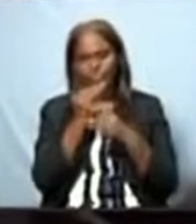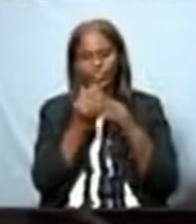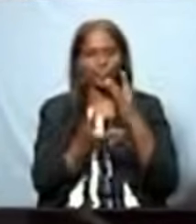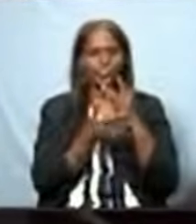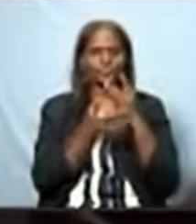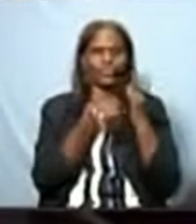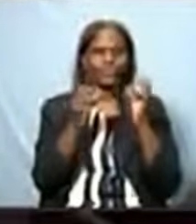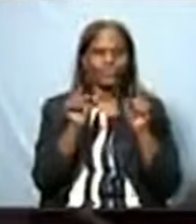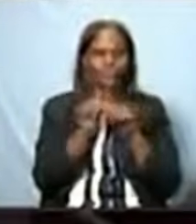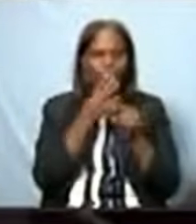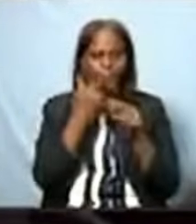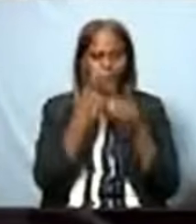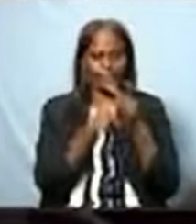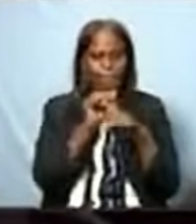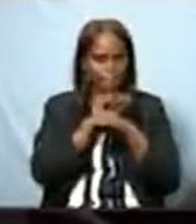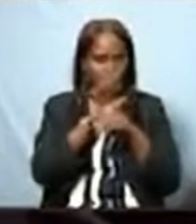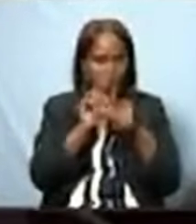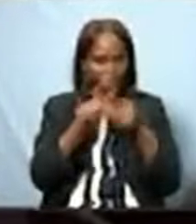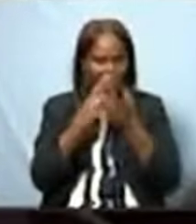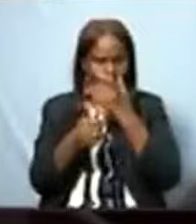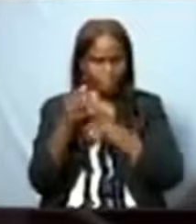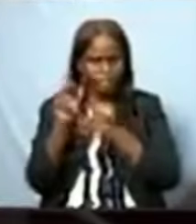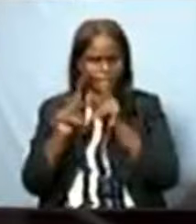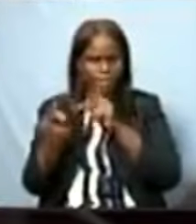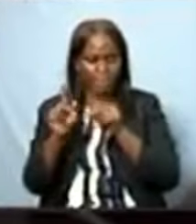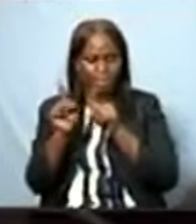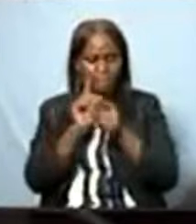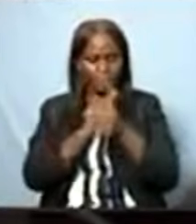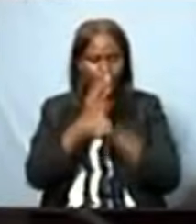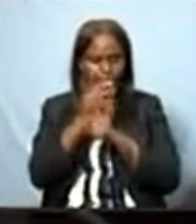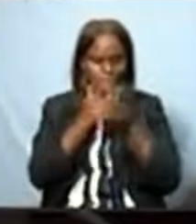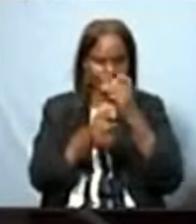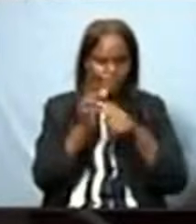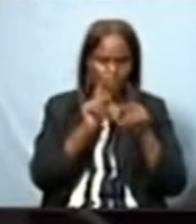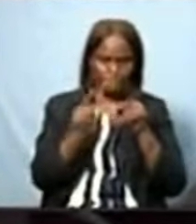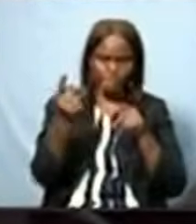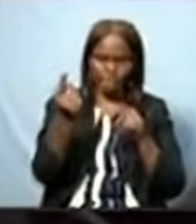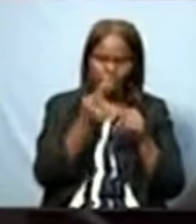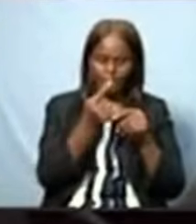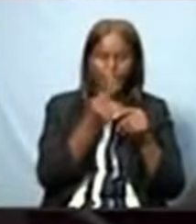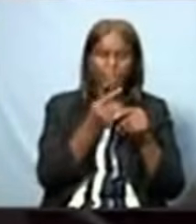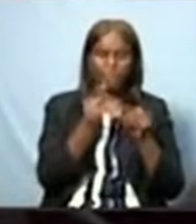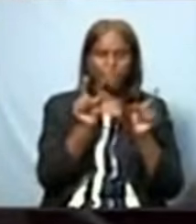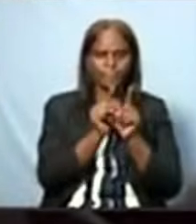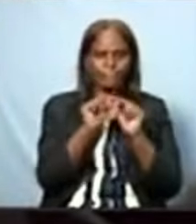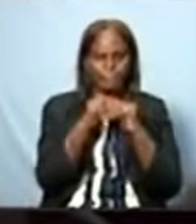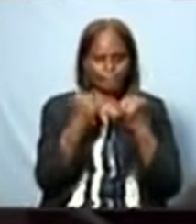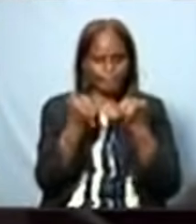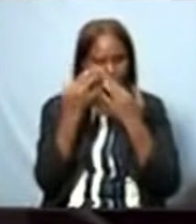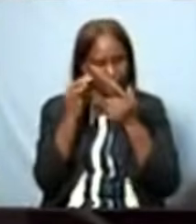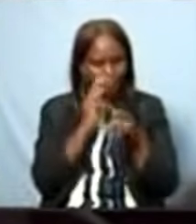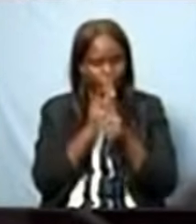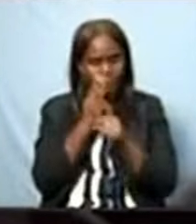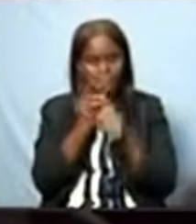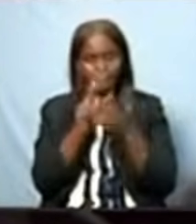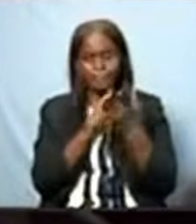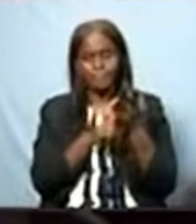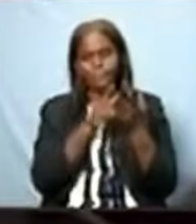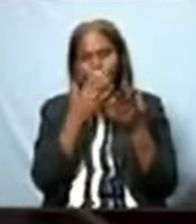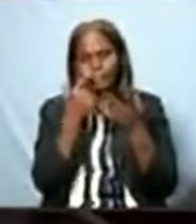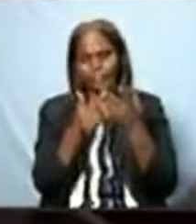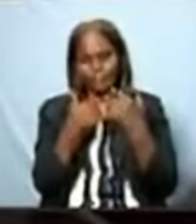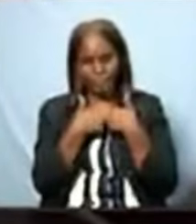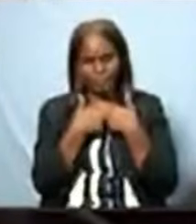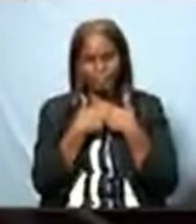committee, was supposed to be sent to consult the people. And after consulting the people, Mr. Chairperson, we expected that after the report, there would have been